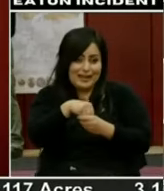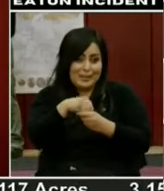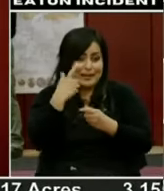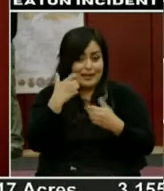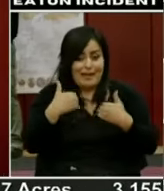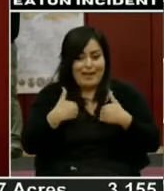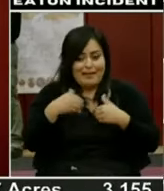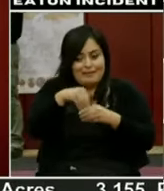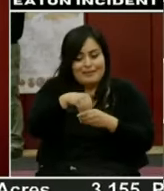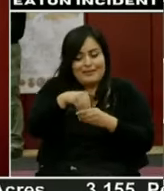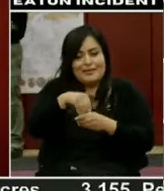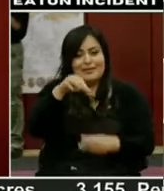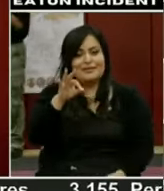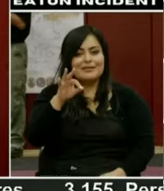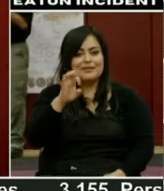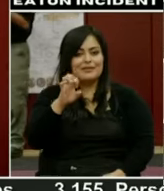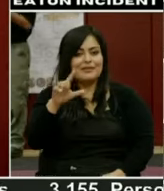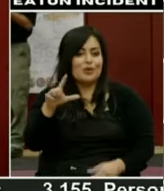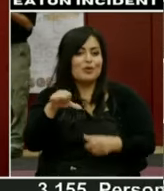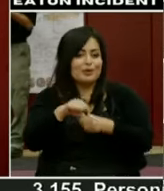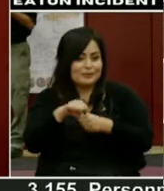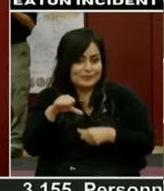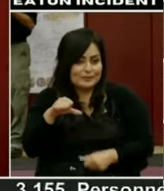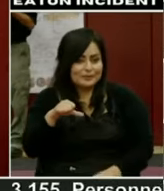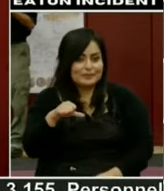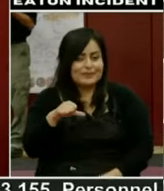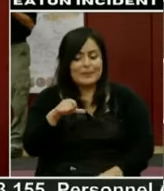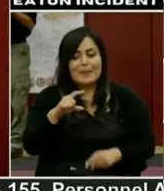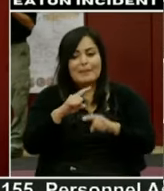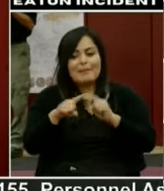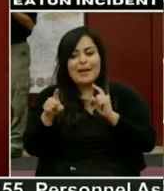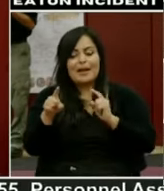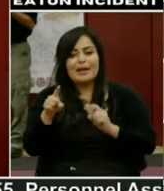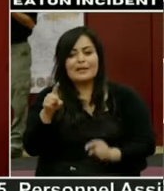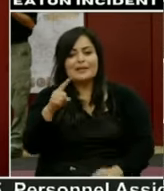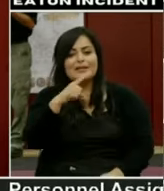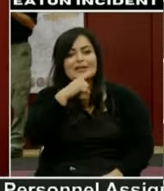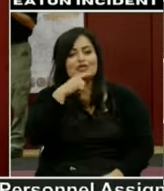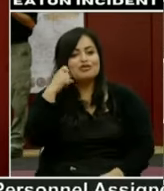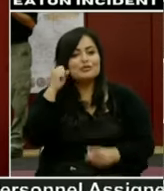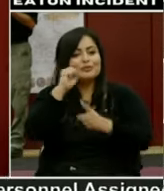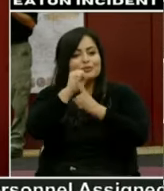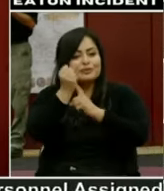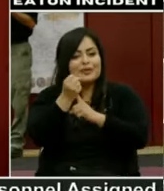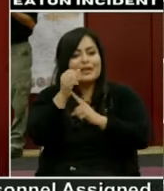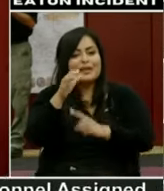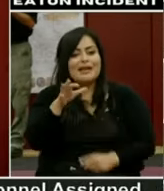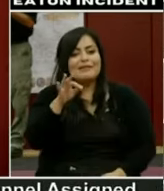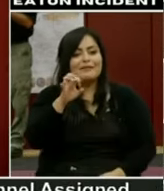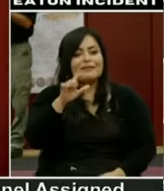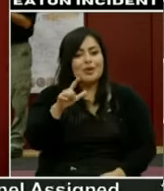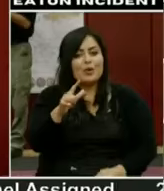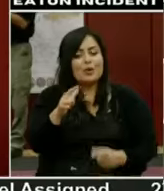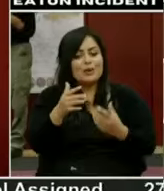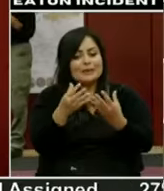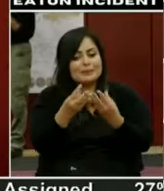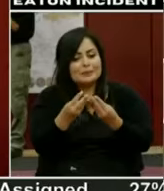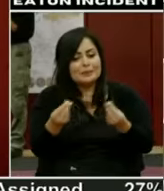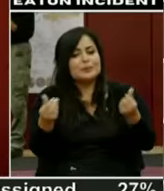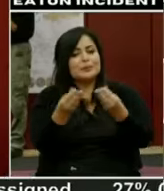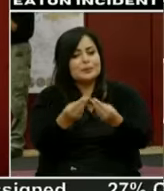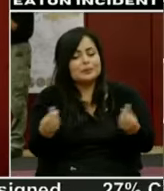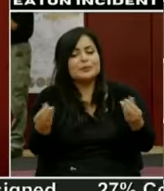is. The good thing about the dry conditions are those fuels are burning out a little bit quicker than they normally